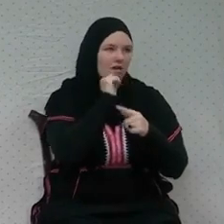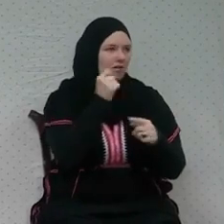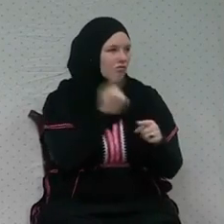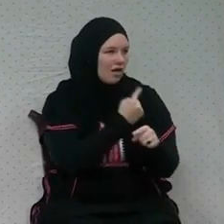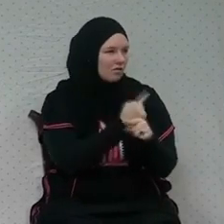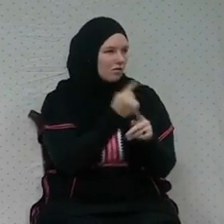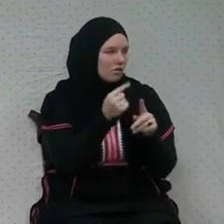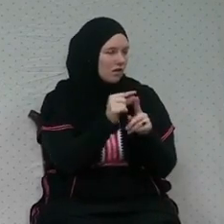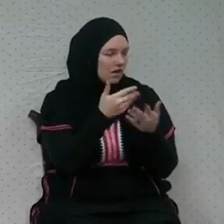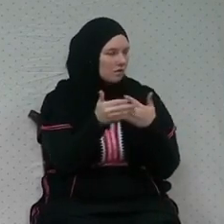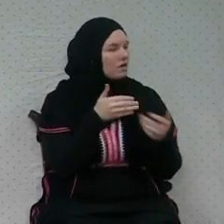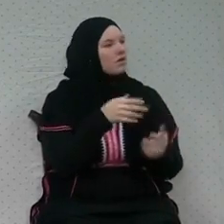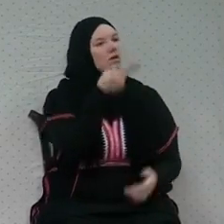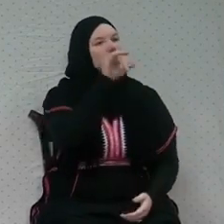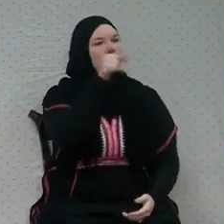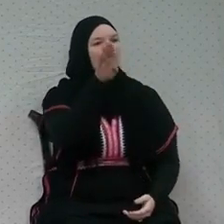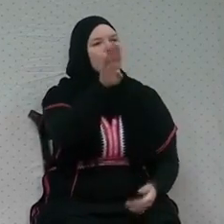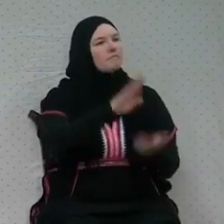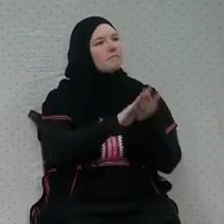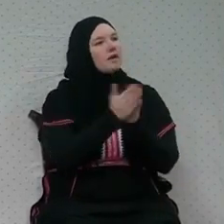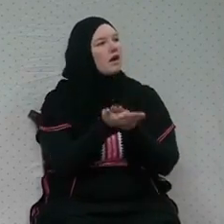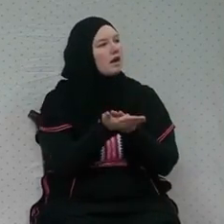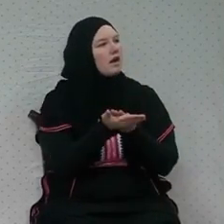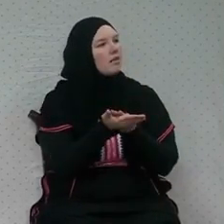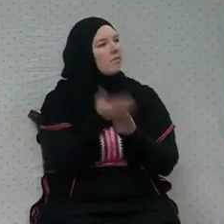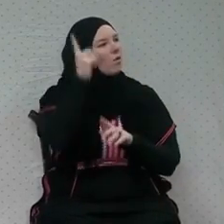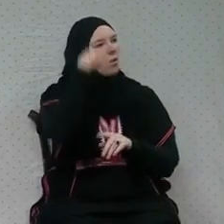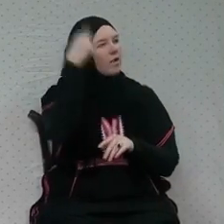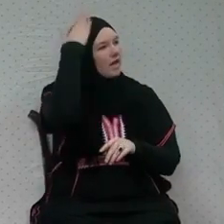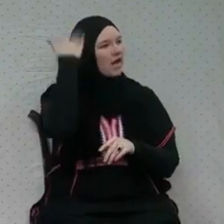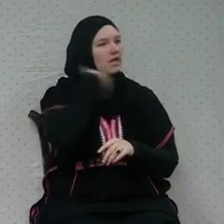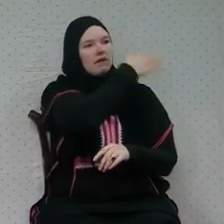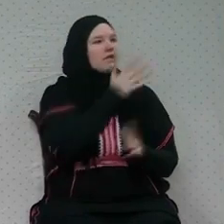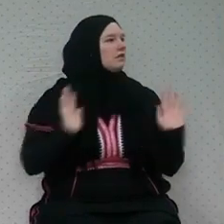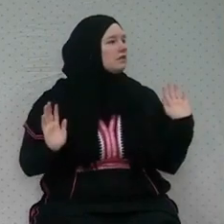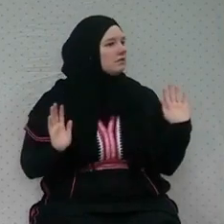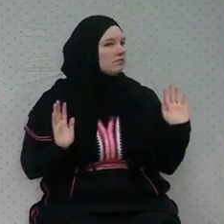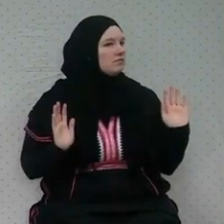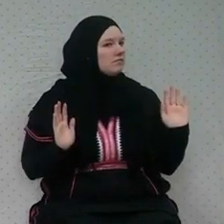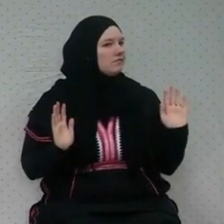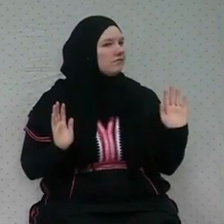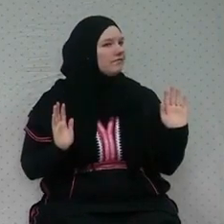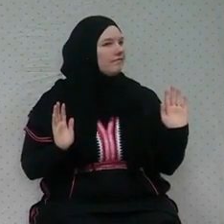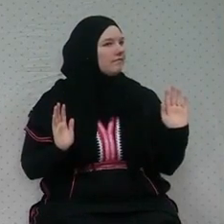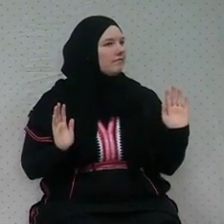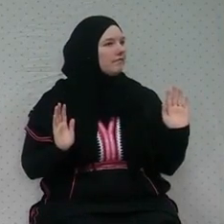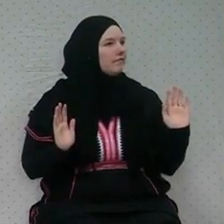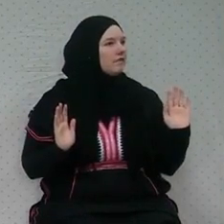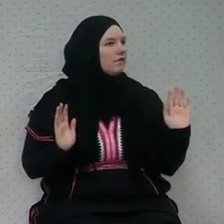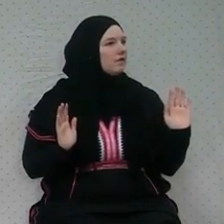anyway, what is called hijab has become only a head cover. Even that head cover doesn't even